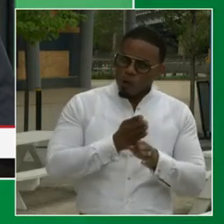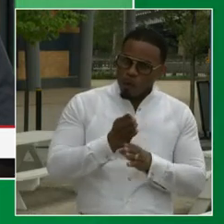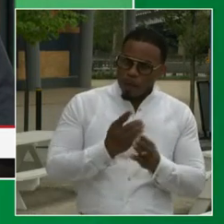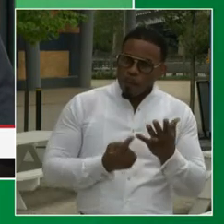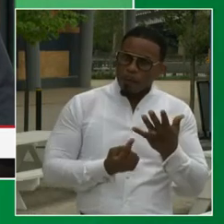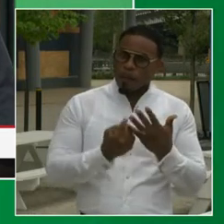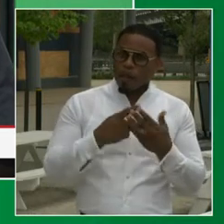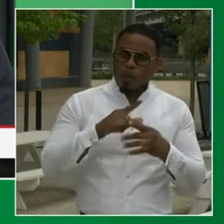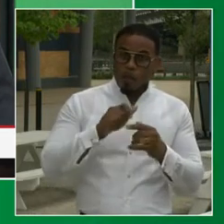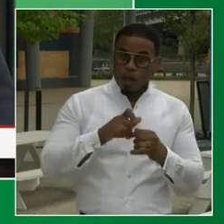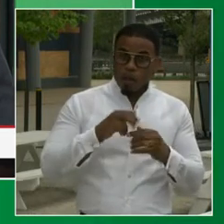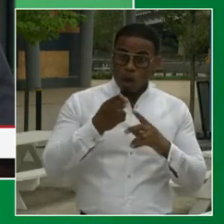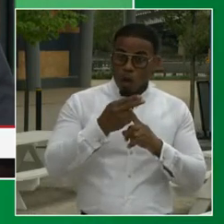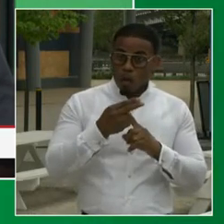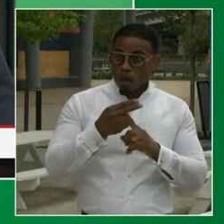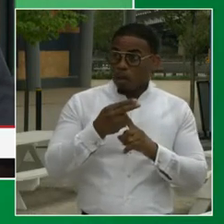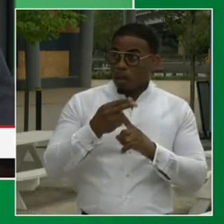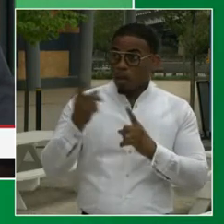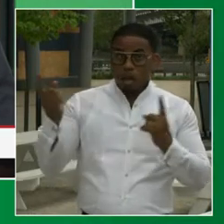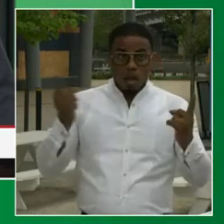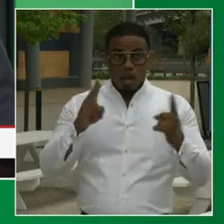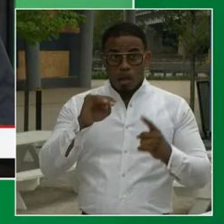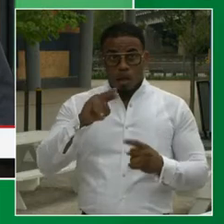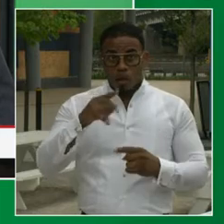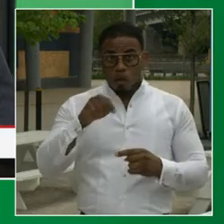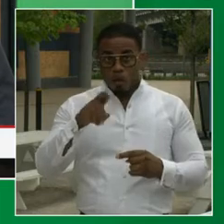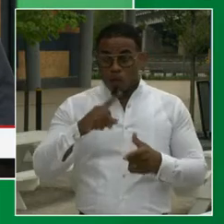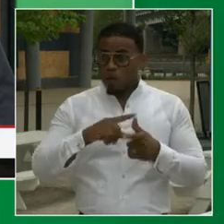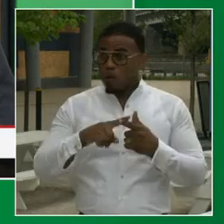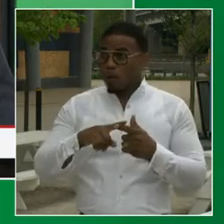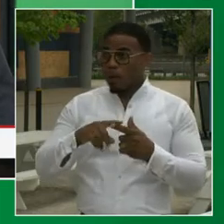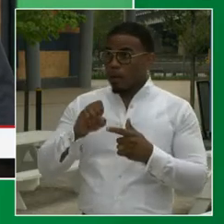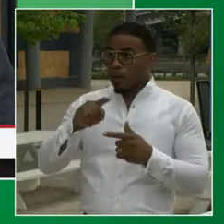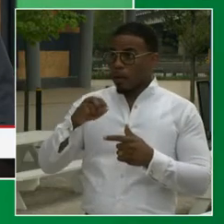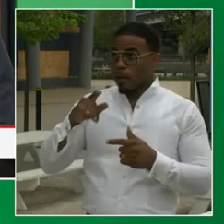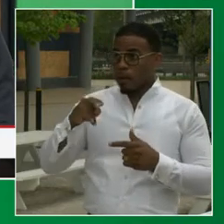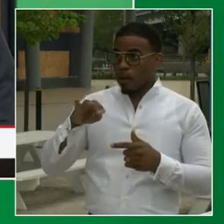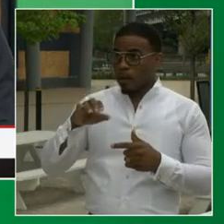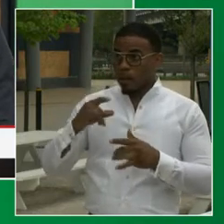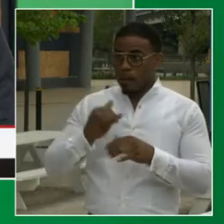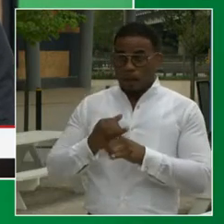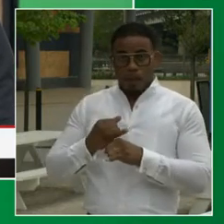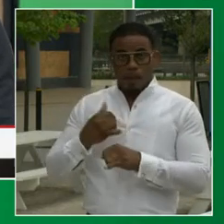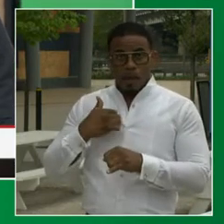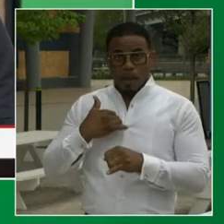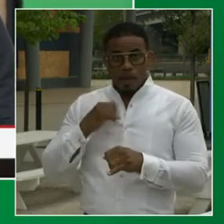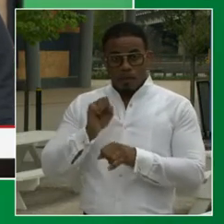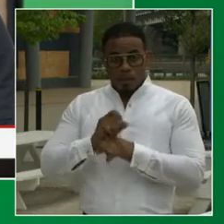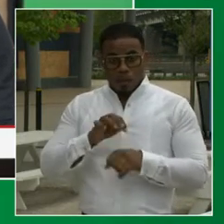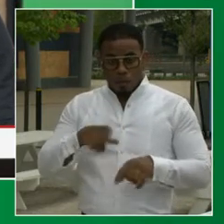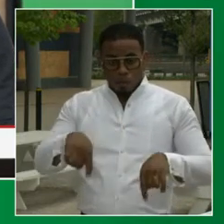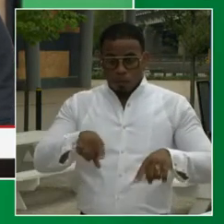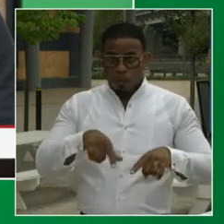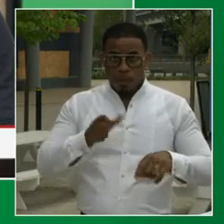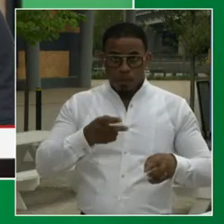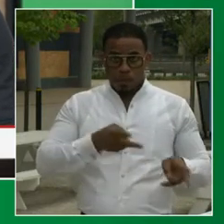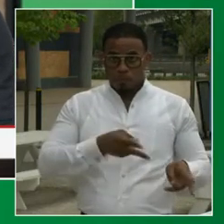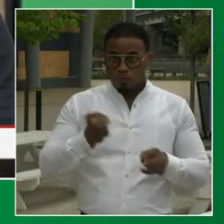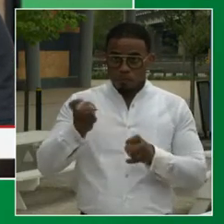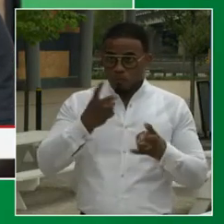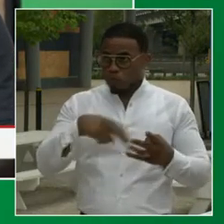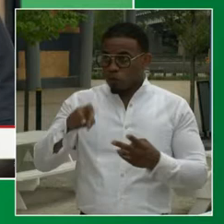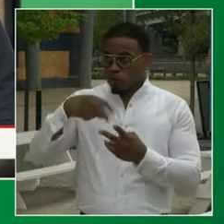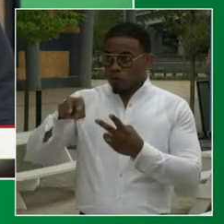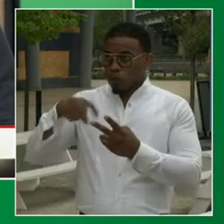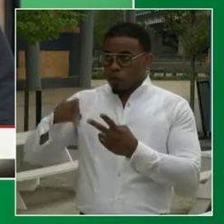path, so that when the hotel comes to Reunion Square or the St. Elizabeth campus, we have a job pool that we'd be able to then